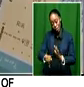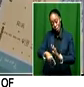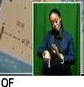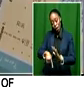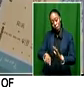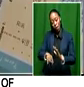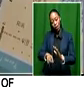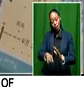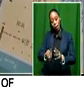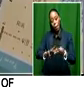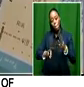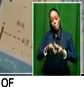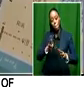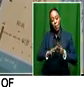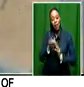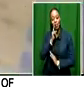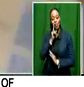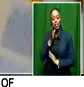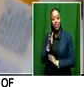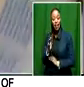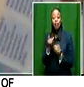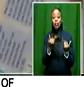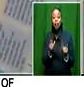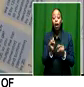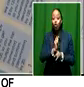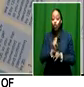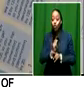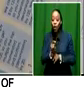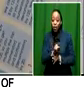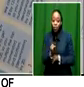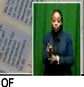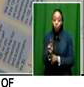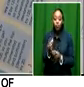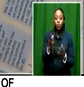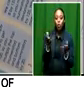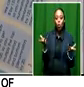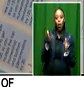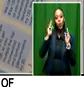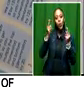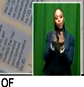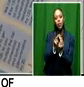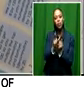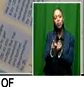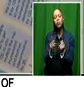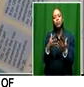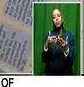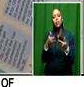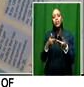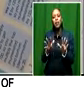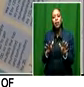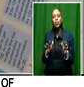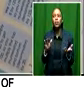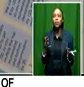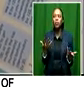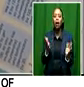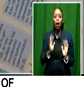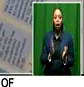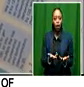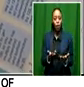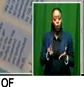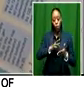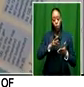mathematics teachers. And the training of the primary mathematics teachers at university came in as a result of